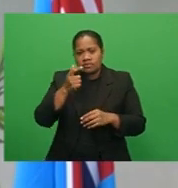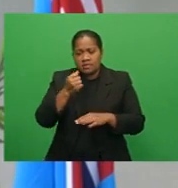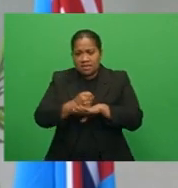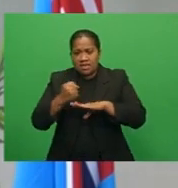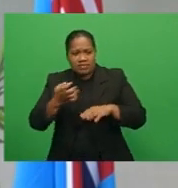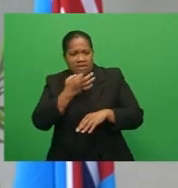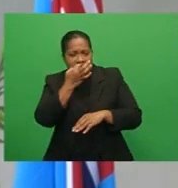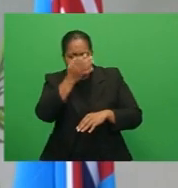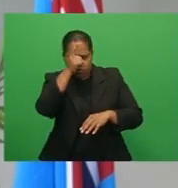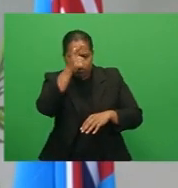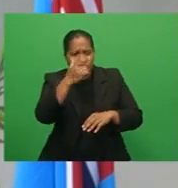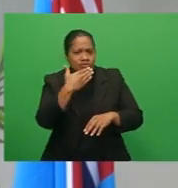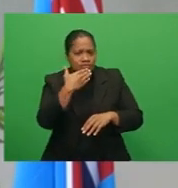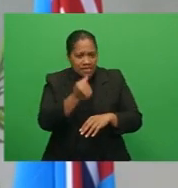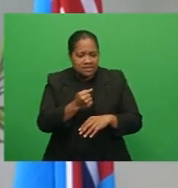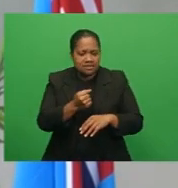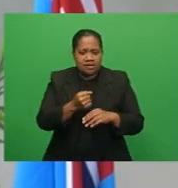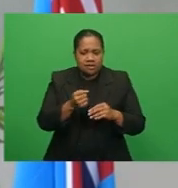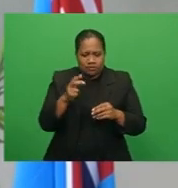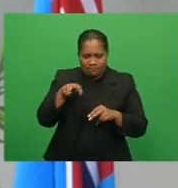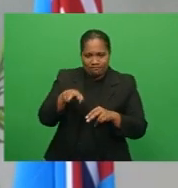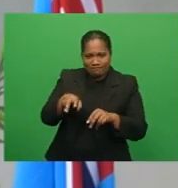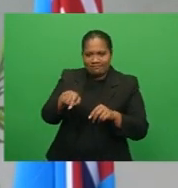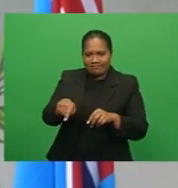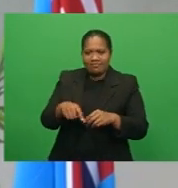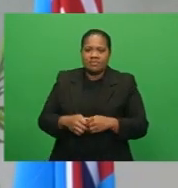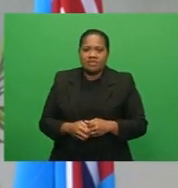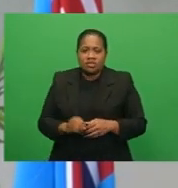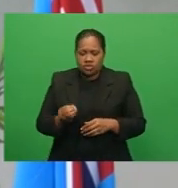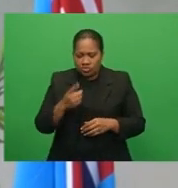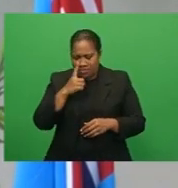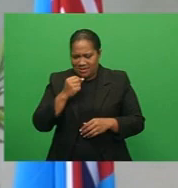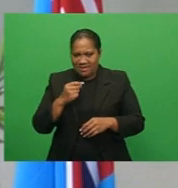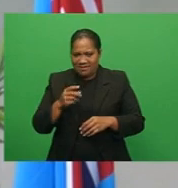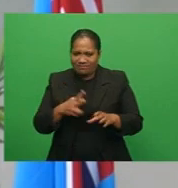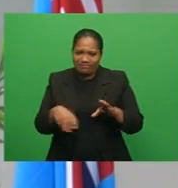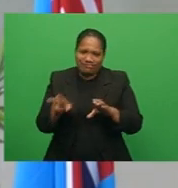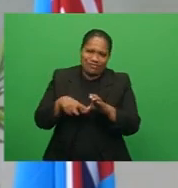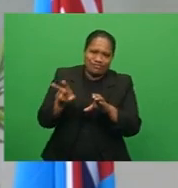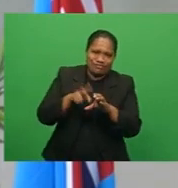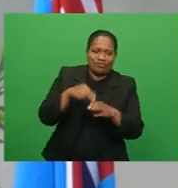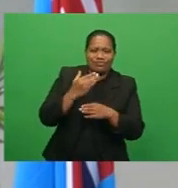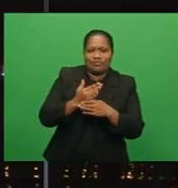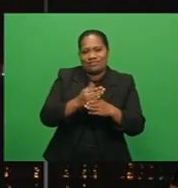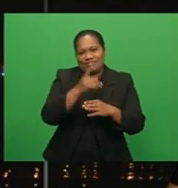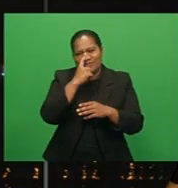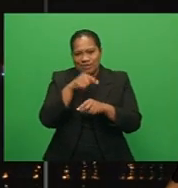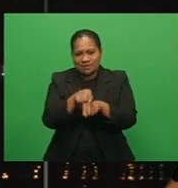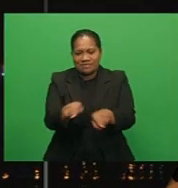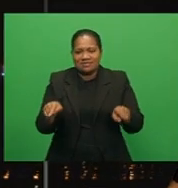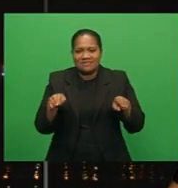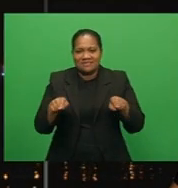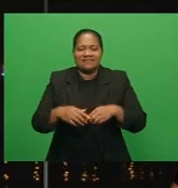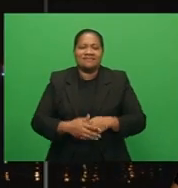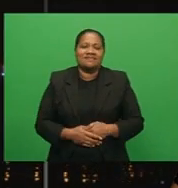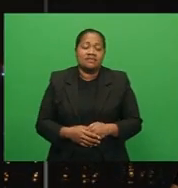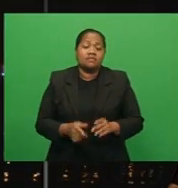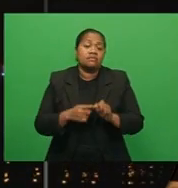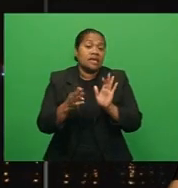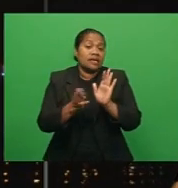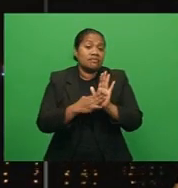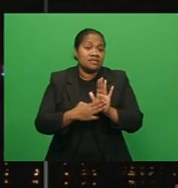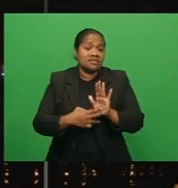initiative and help Fijians get back on track during this difficult time. Kelly Vadala, FBC News. Prime Minister